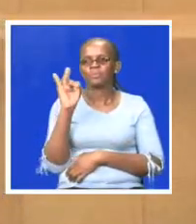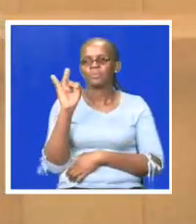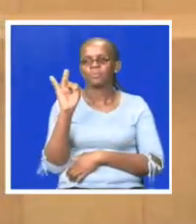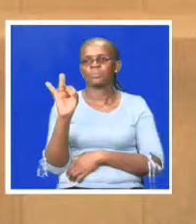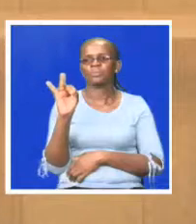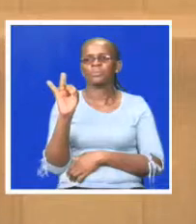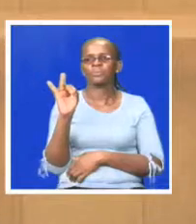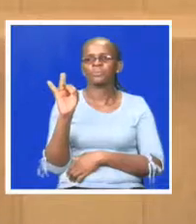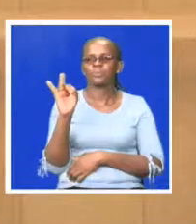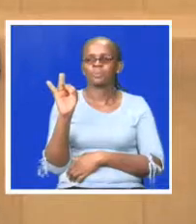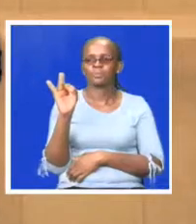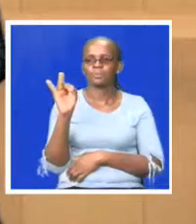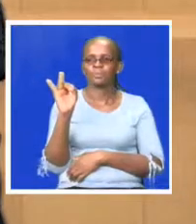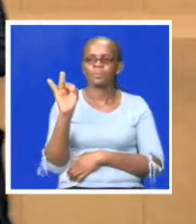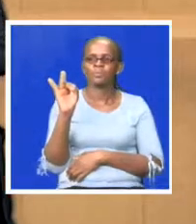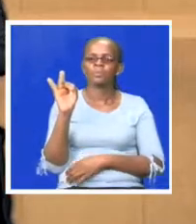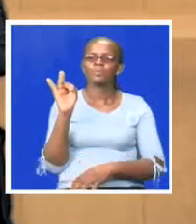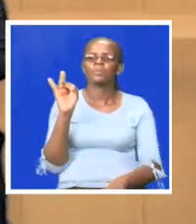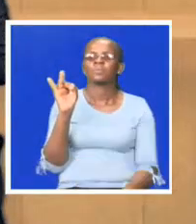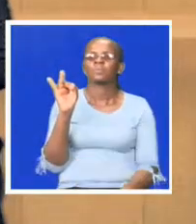2,